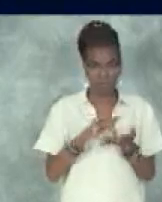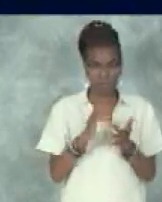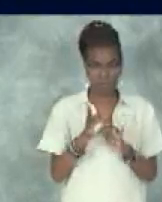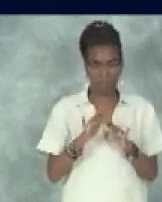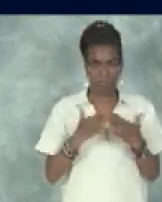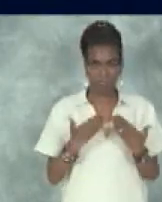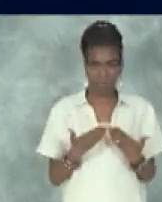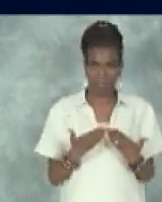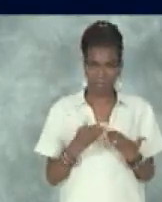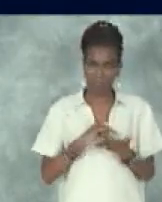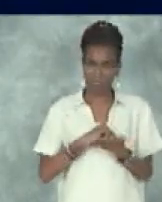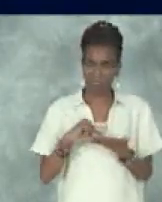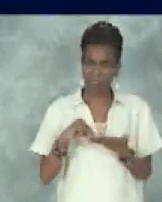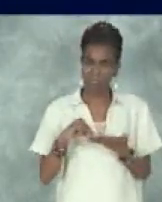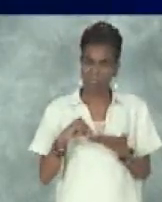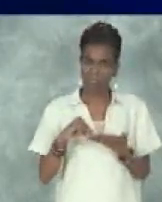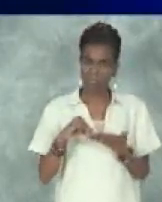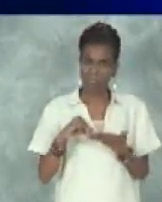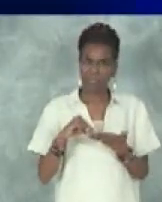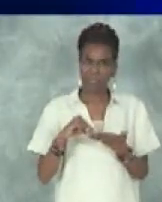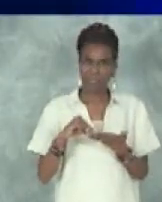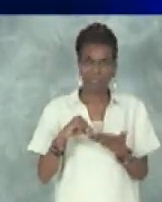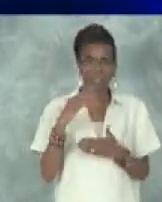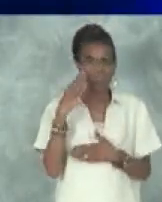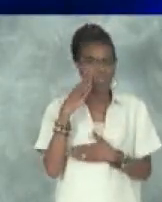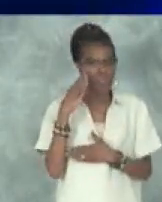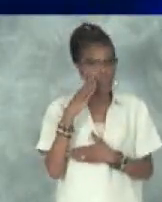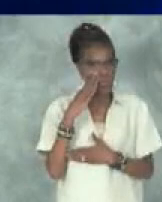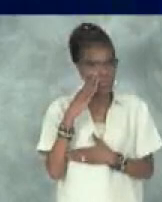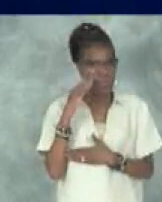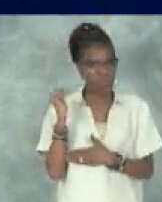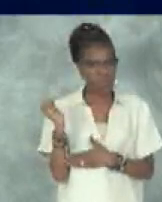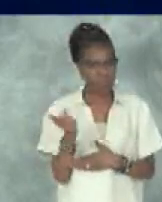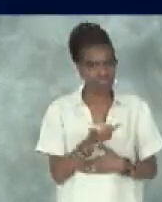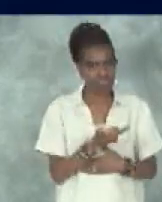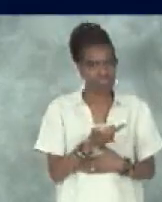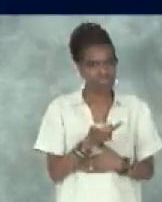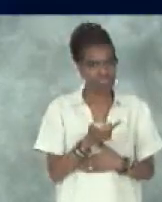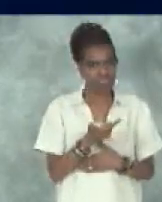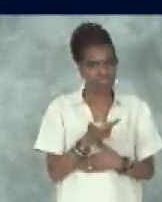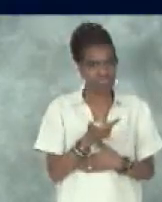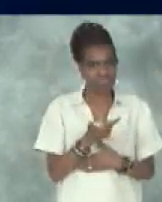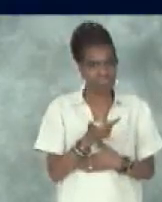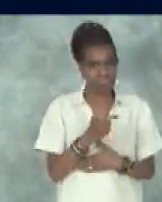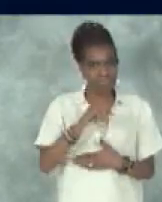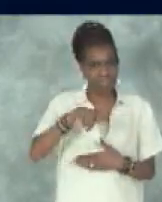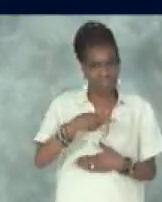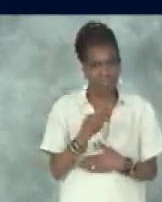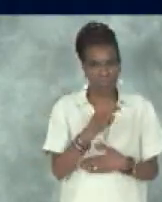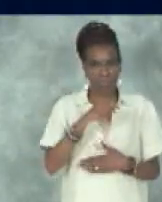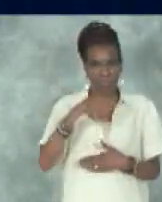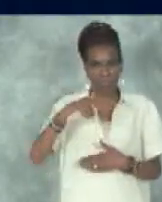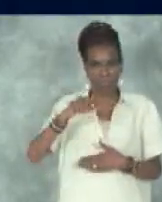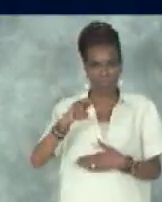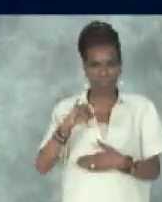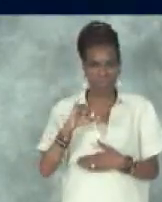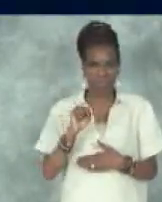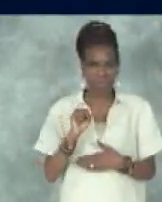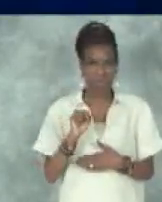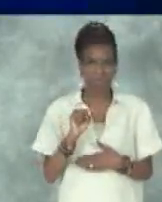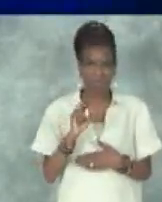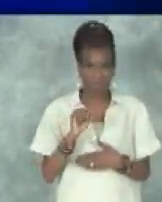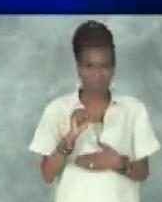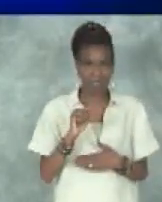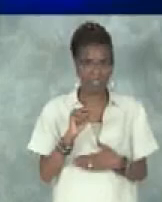Verse that is all well known to all of us, found in Philippians, the first chapter and the sixth verse,